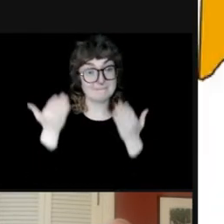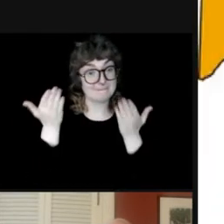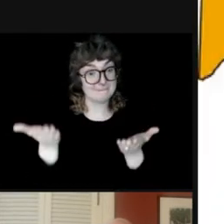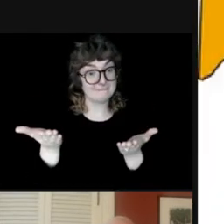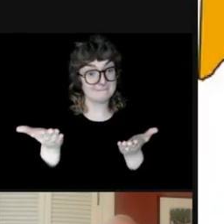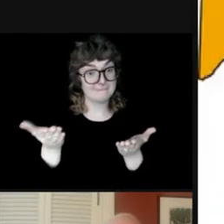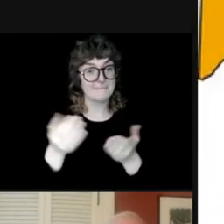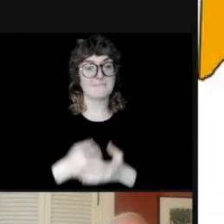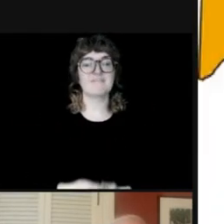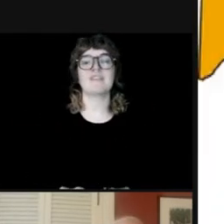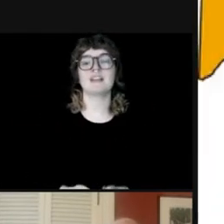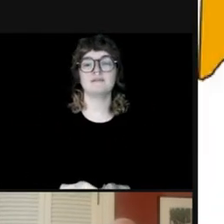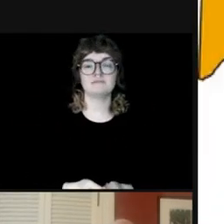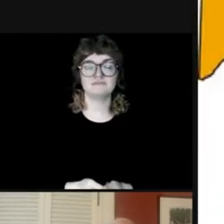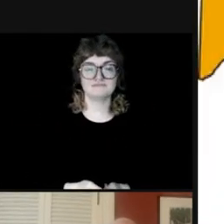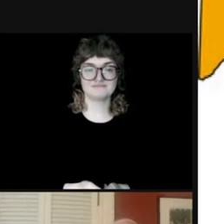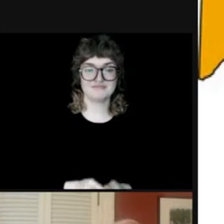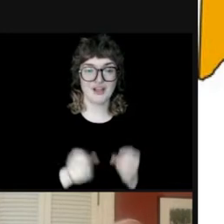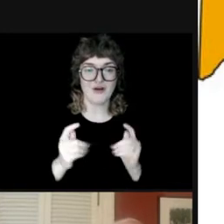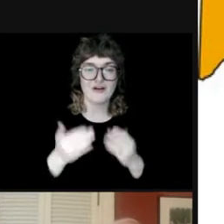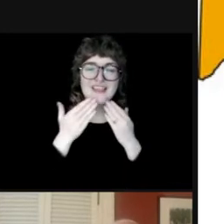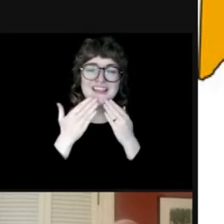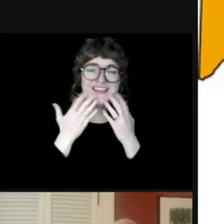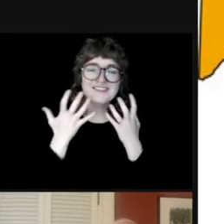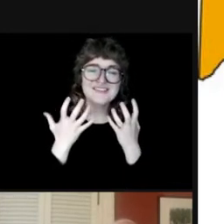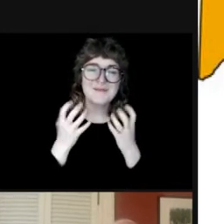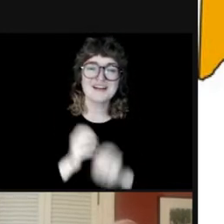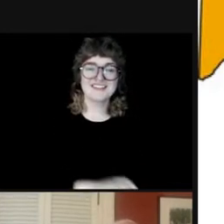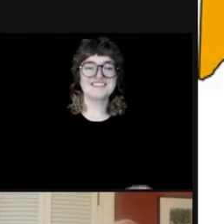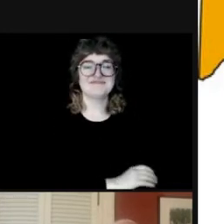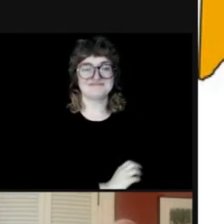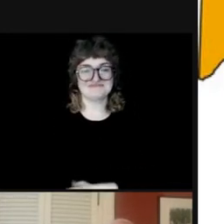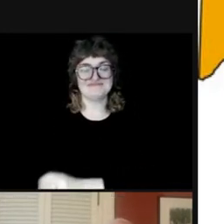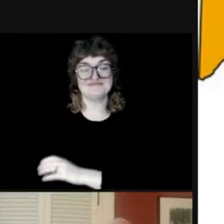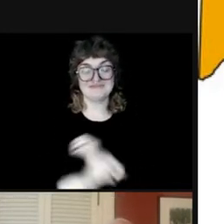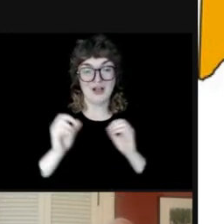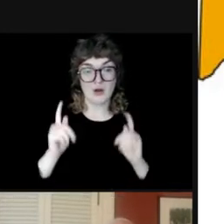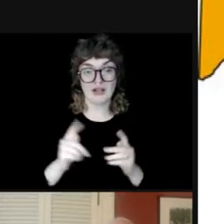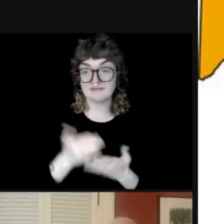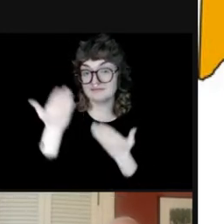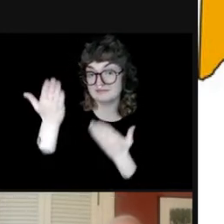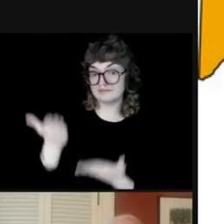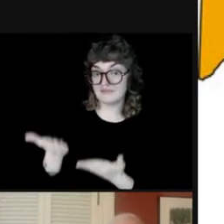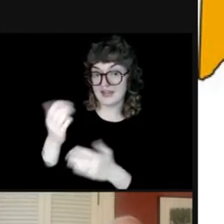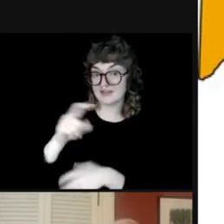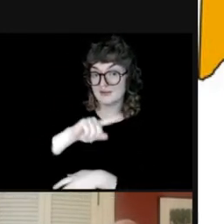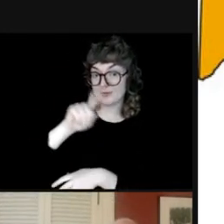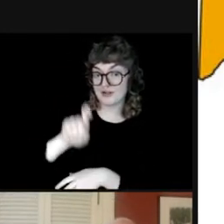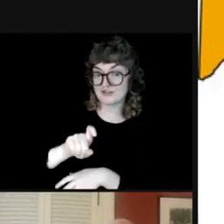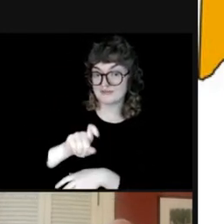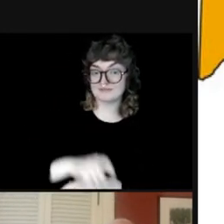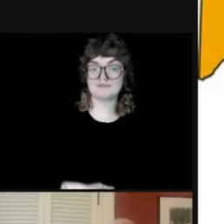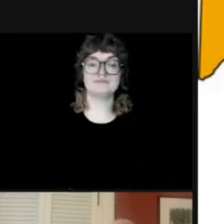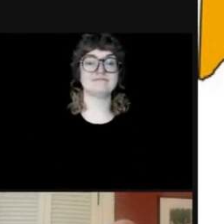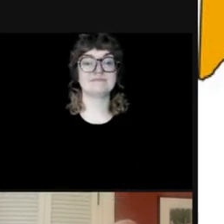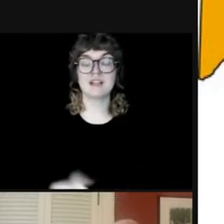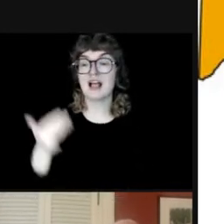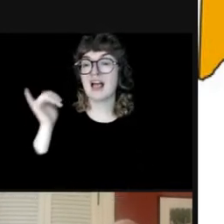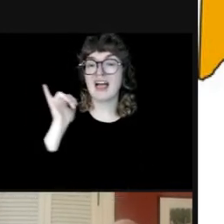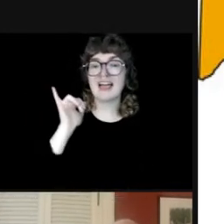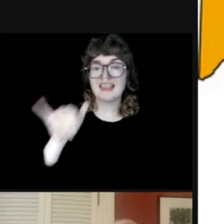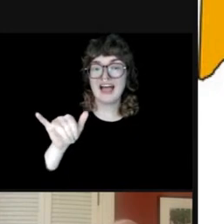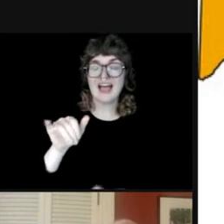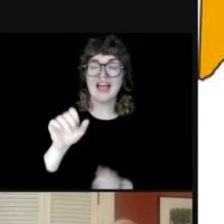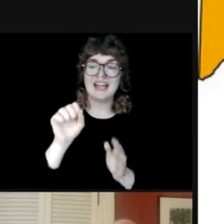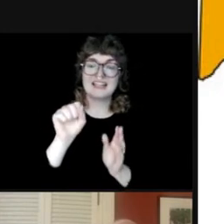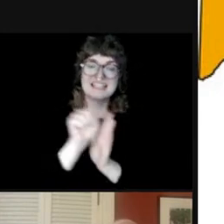There we go. Oh, thank you so much. So this is the question. Is this weird shaped